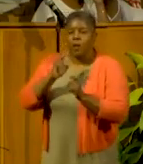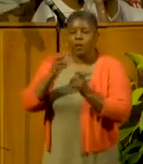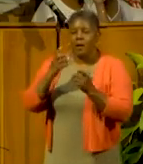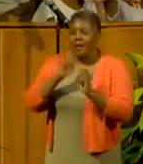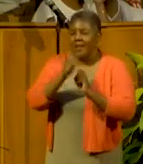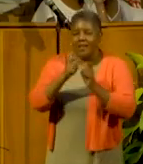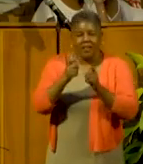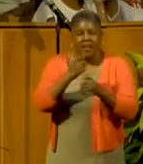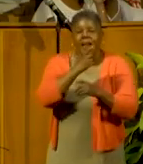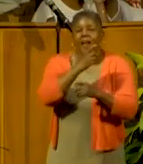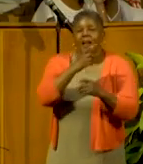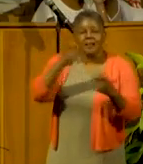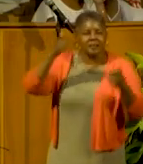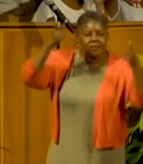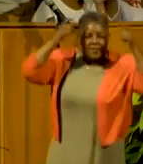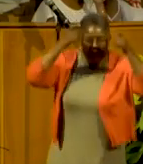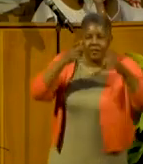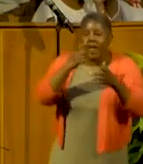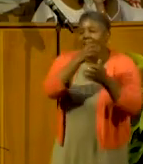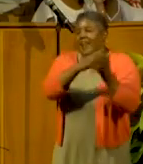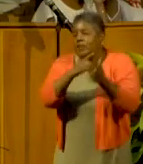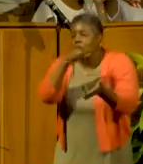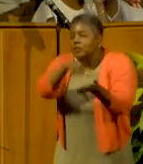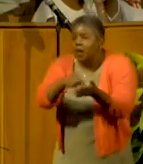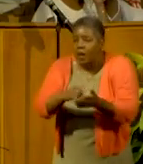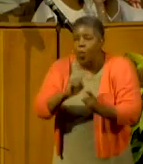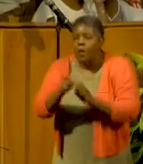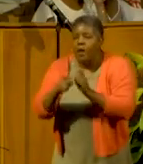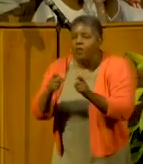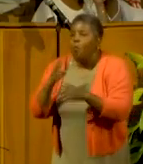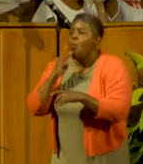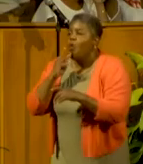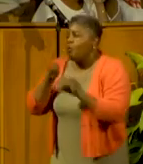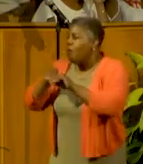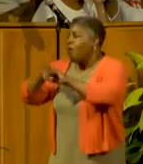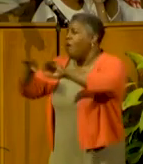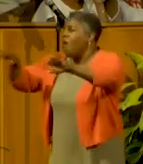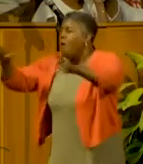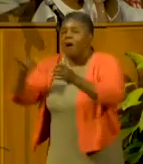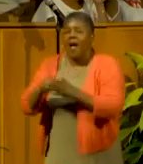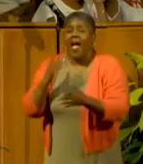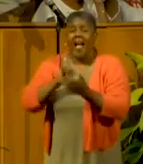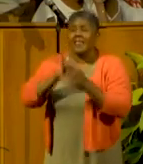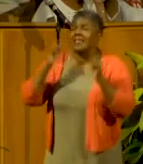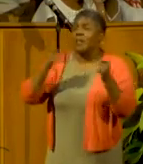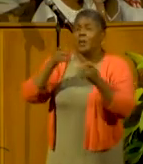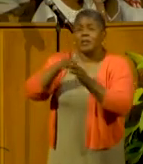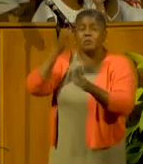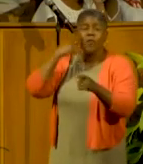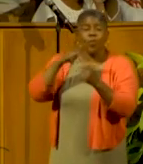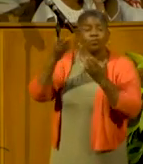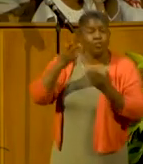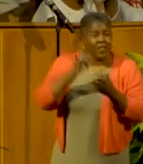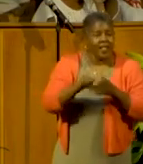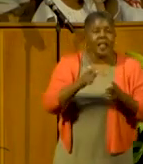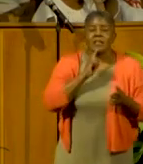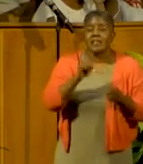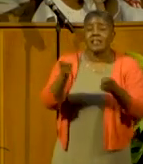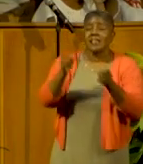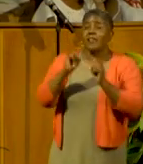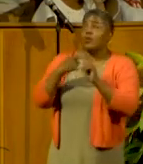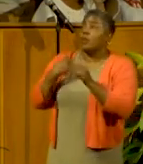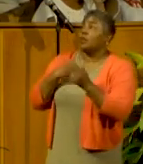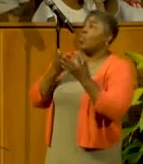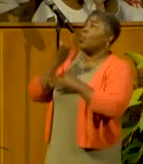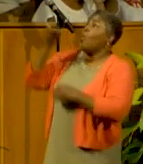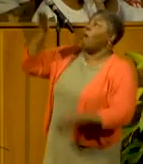we cancel collegiate debts, we distribute water with global missions, and I celebrate the spirit of service that is commanded to us by